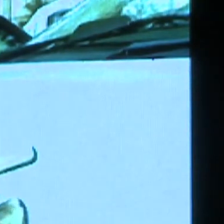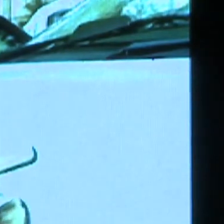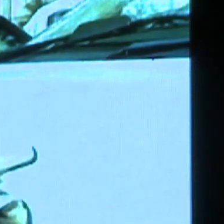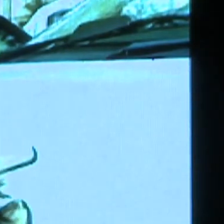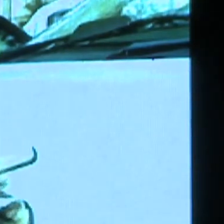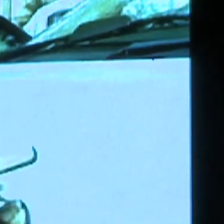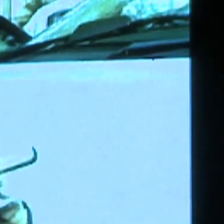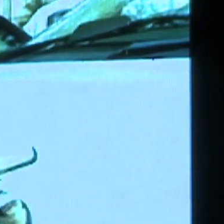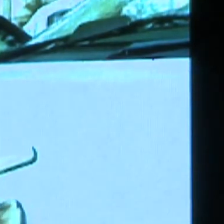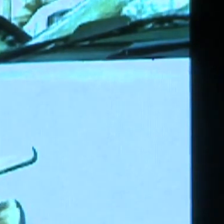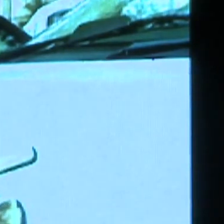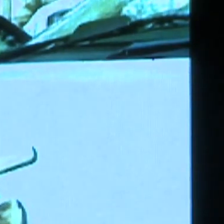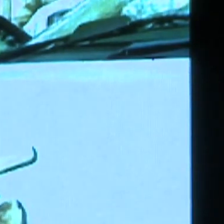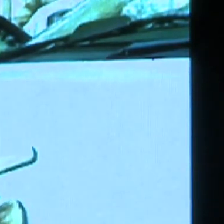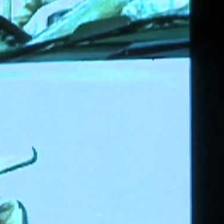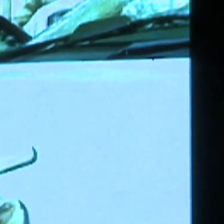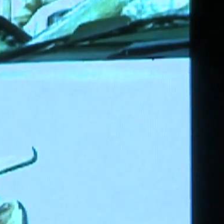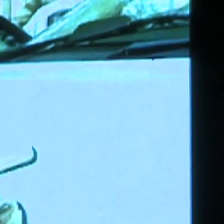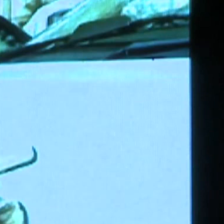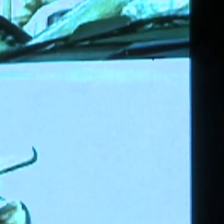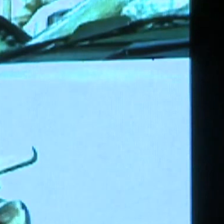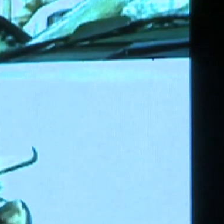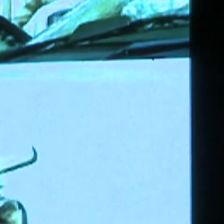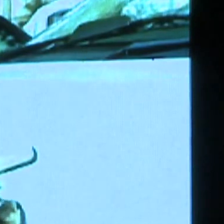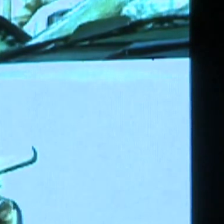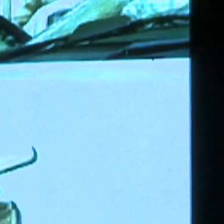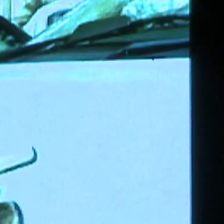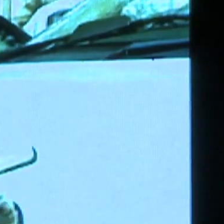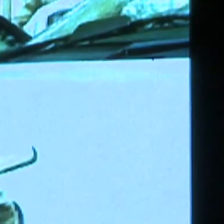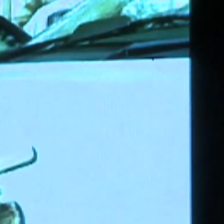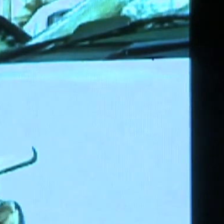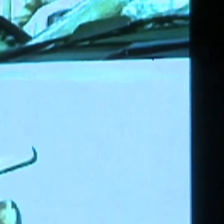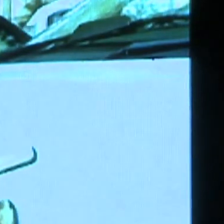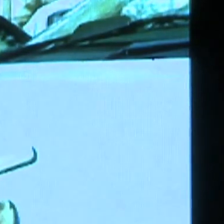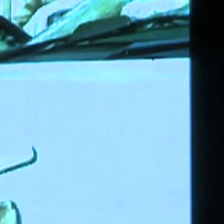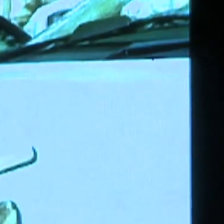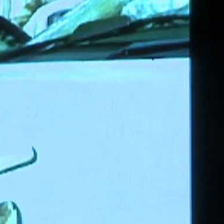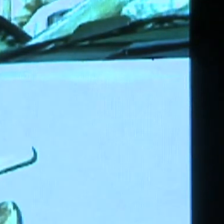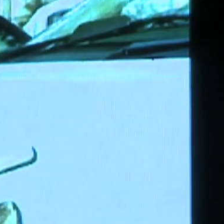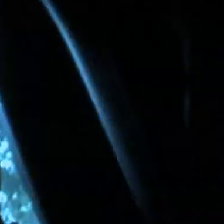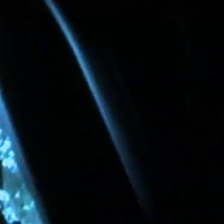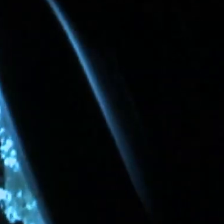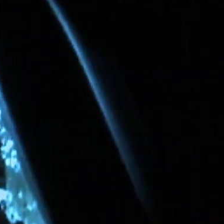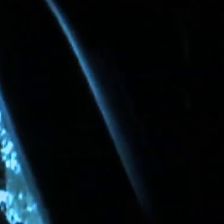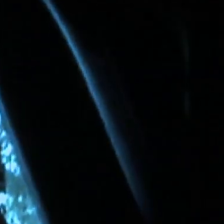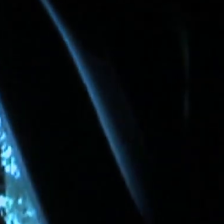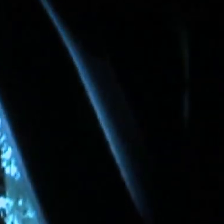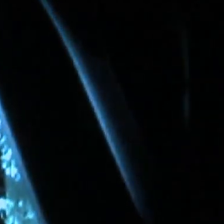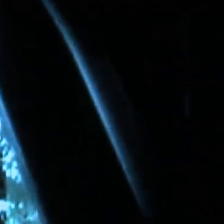bound. I always feel wheelchair liberated. My whole life began after coming onto the wheelchair.